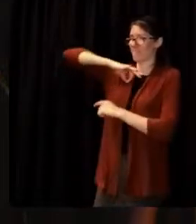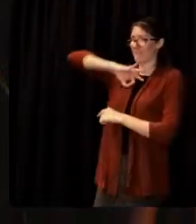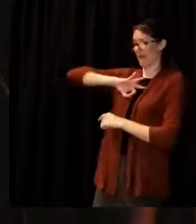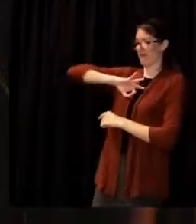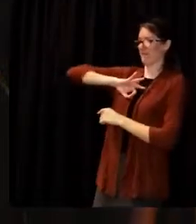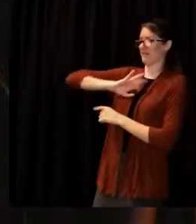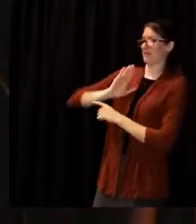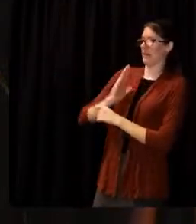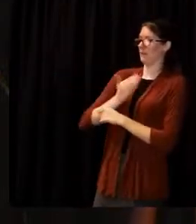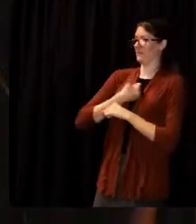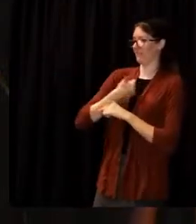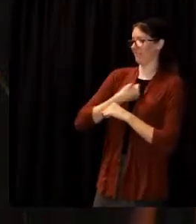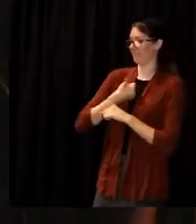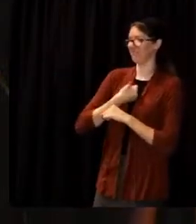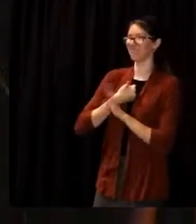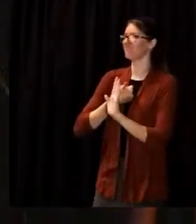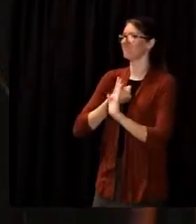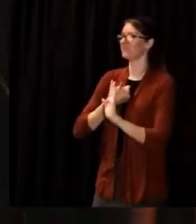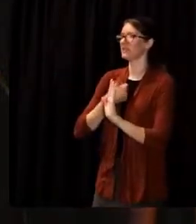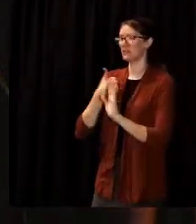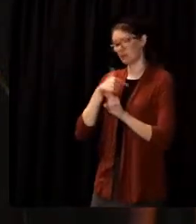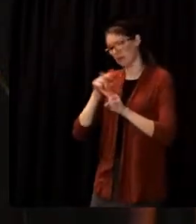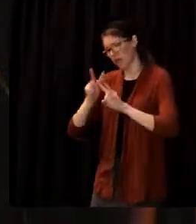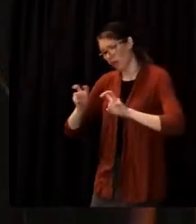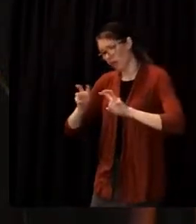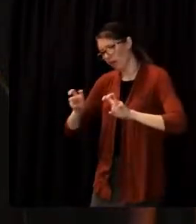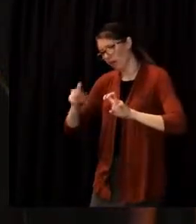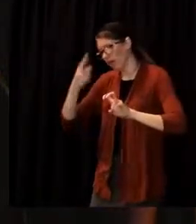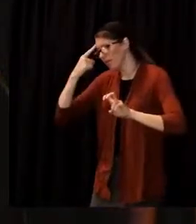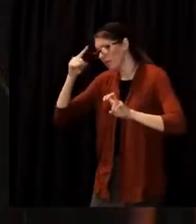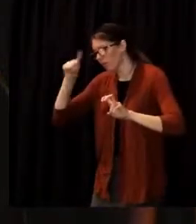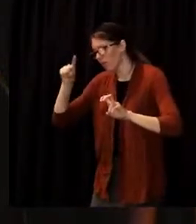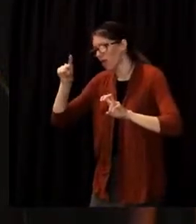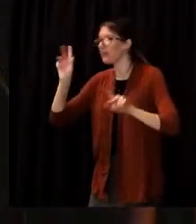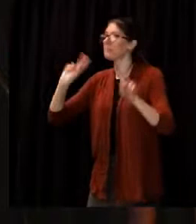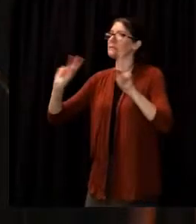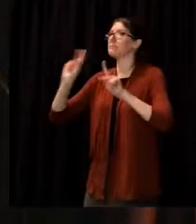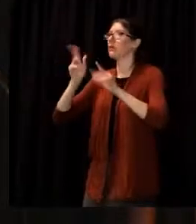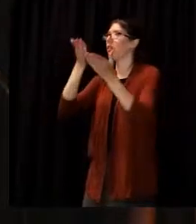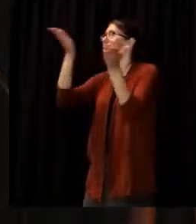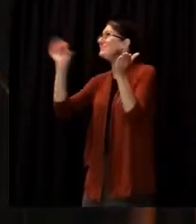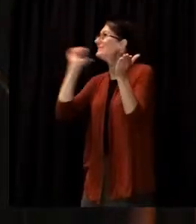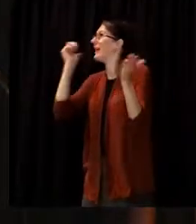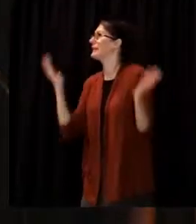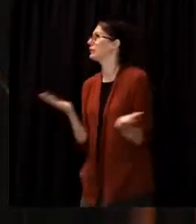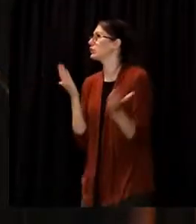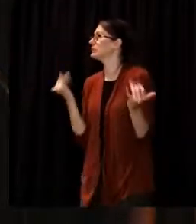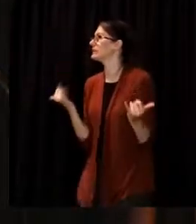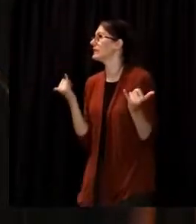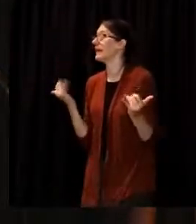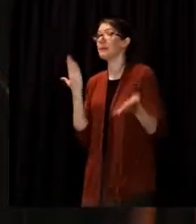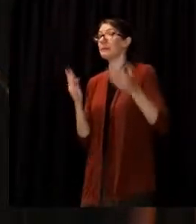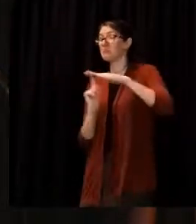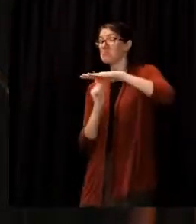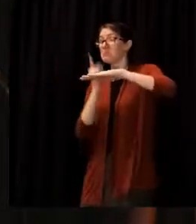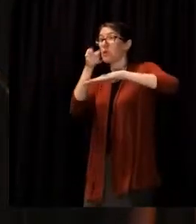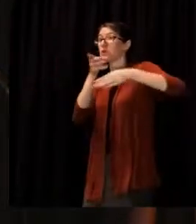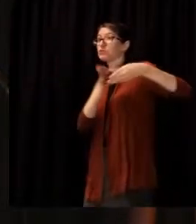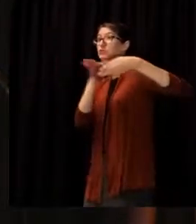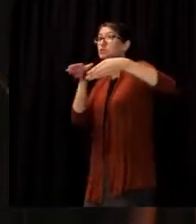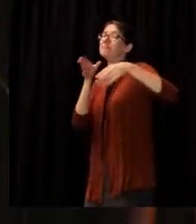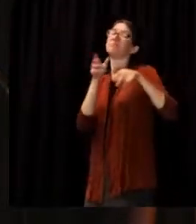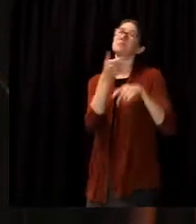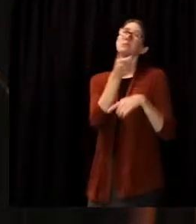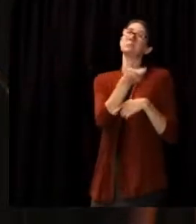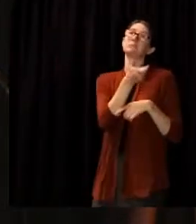thinking about the things that we're looking at right now. We're doing this for the people who aren't here today. They're across the street over here, and they're watching